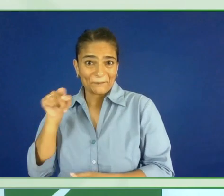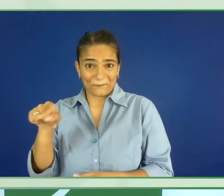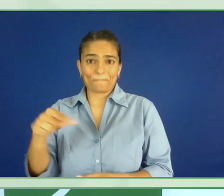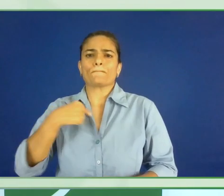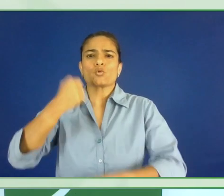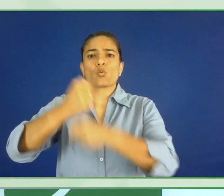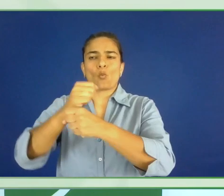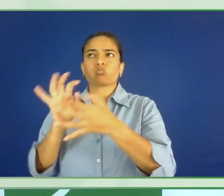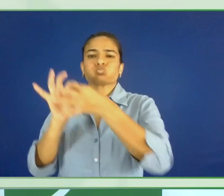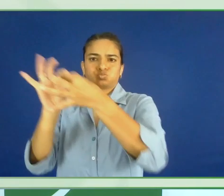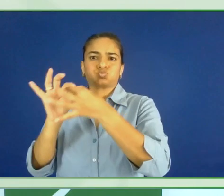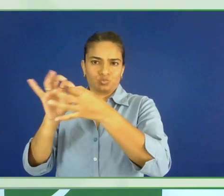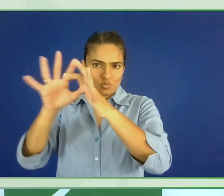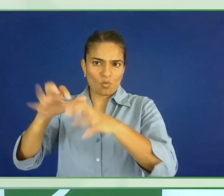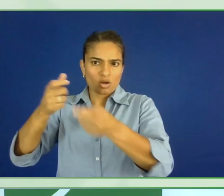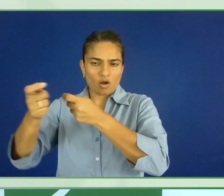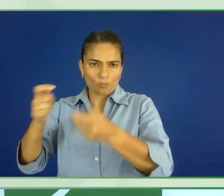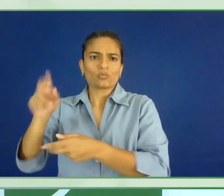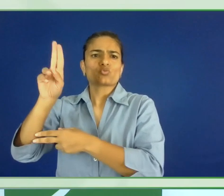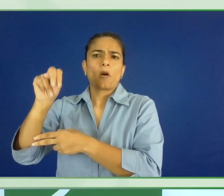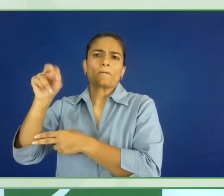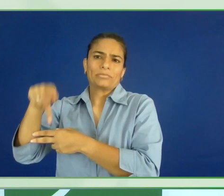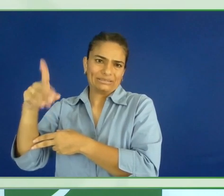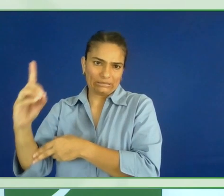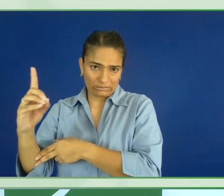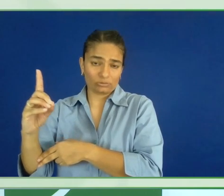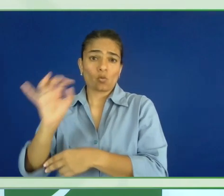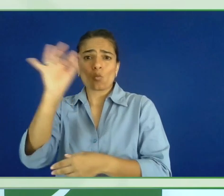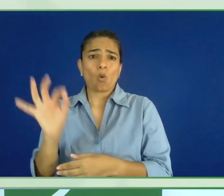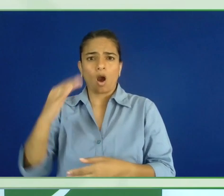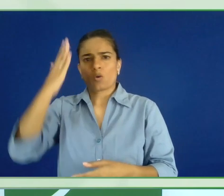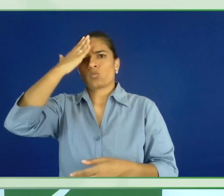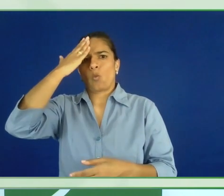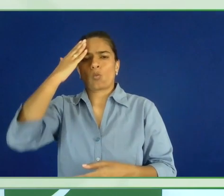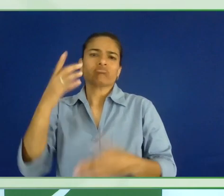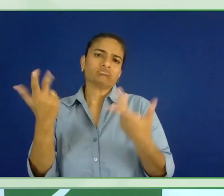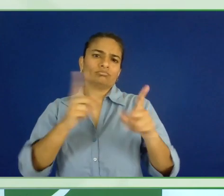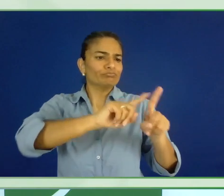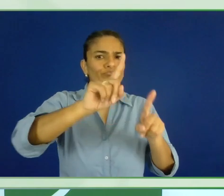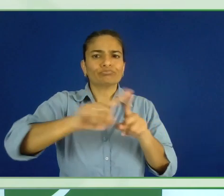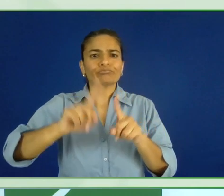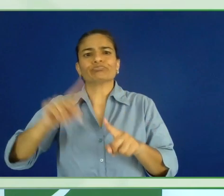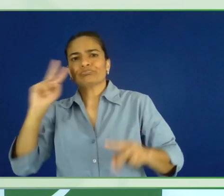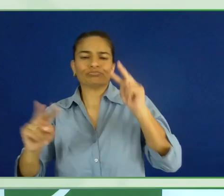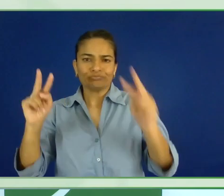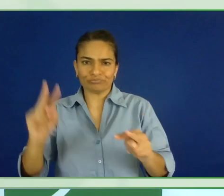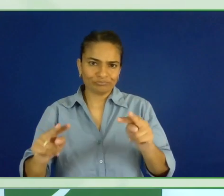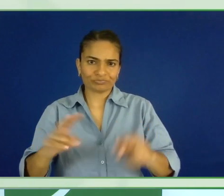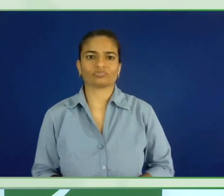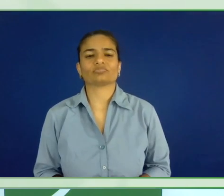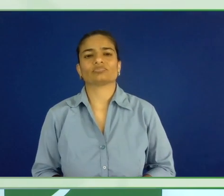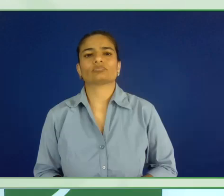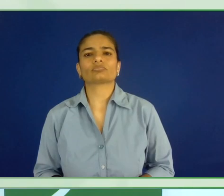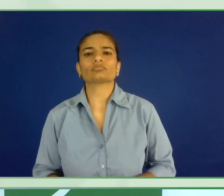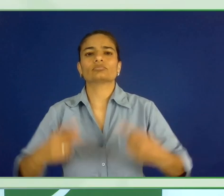is a unique approach for everybody. The point is to thinking about the talent of persons with disability, not what all of our challenges are. When you